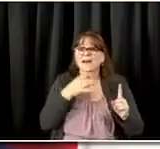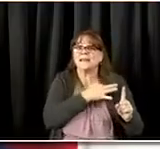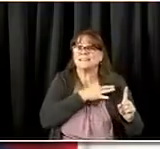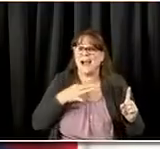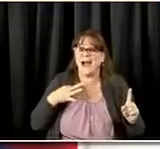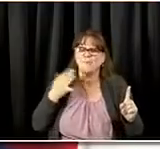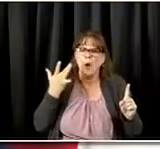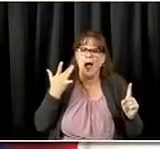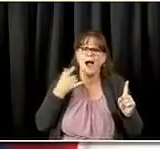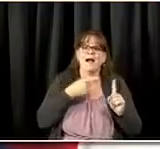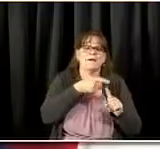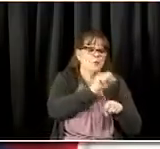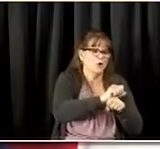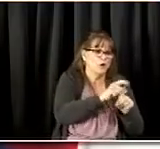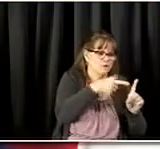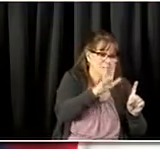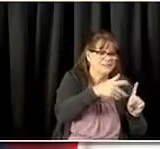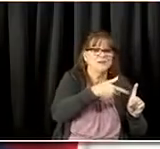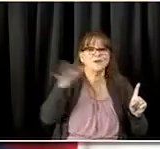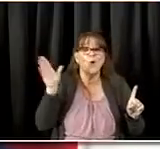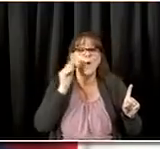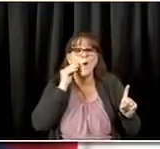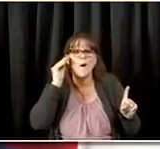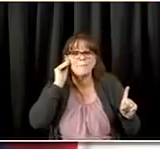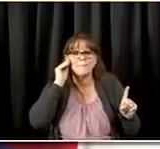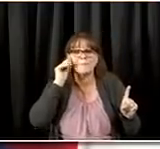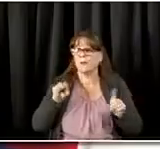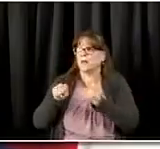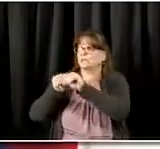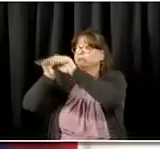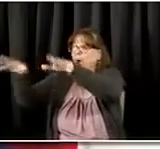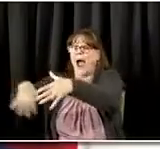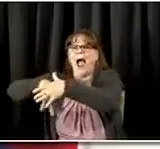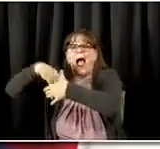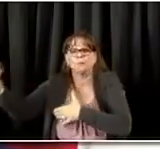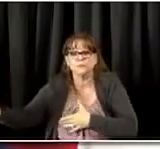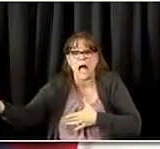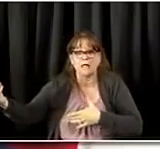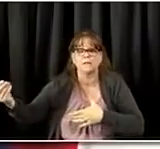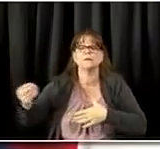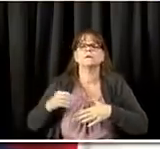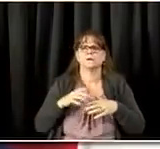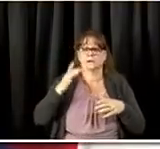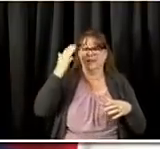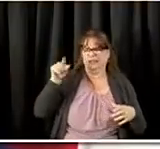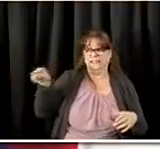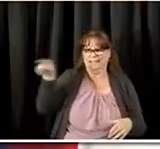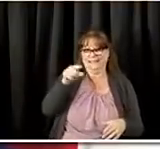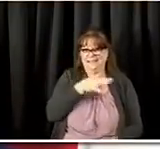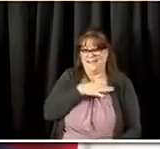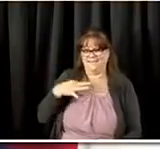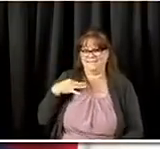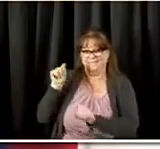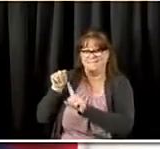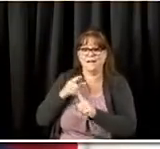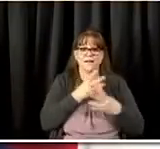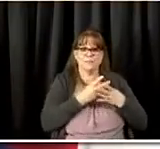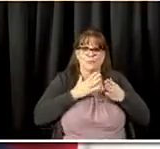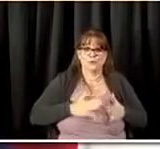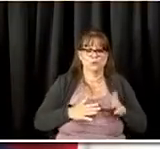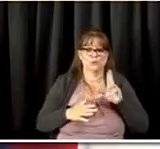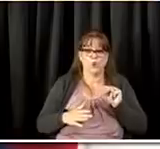facility during the day, but then go home and be out in the community during the day or in the evening when they're not at work. So that's really how we do